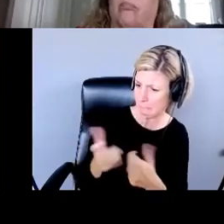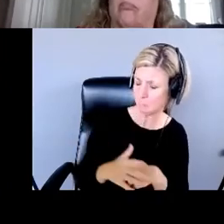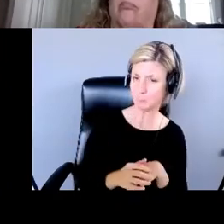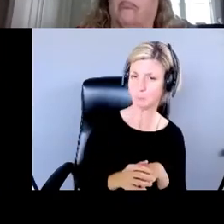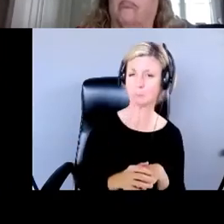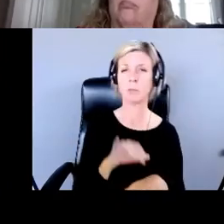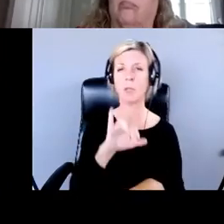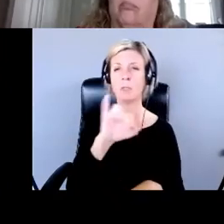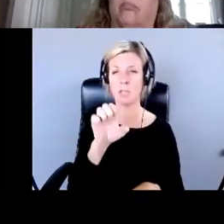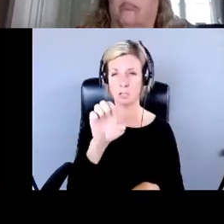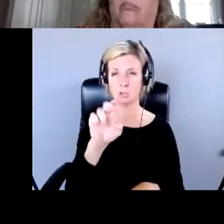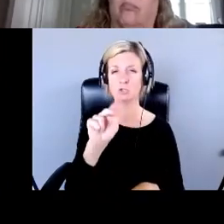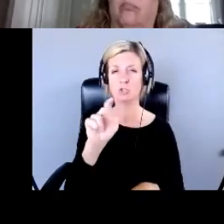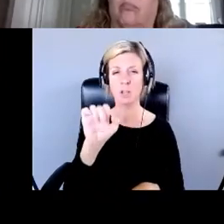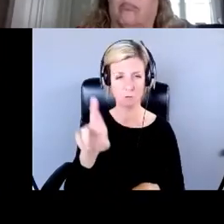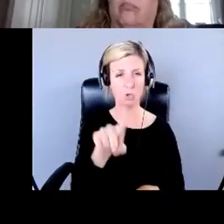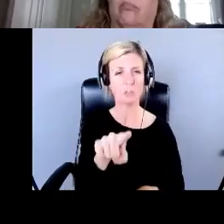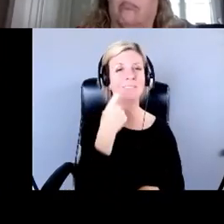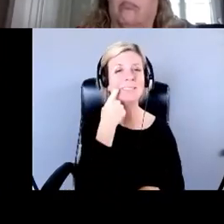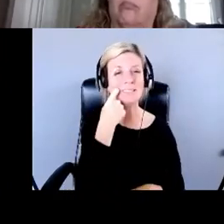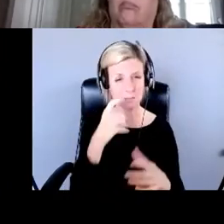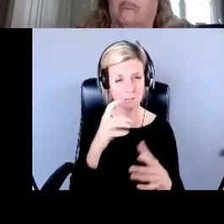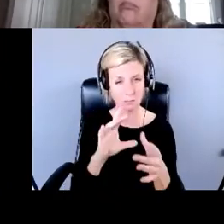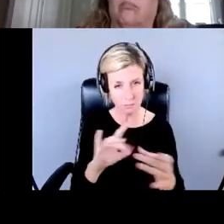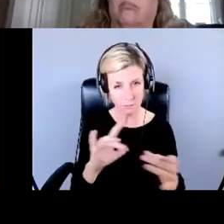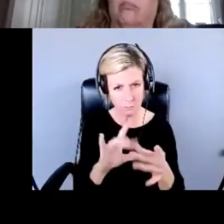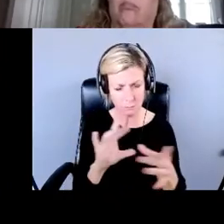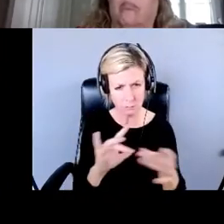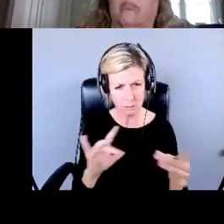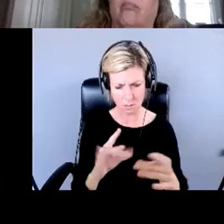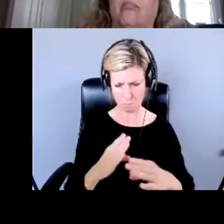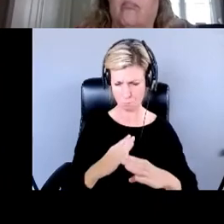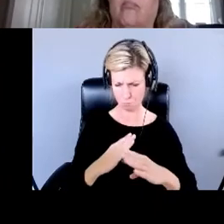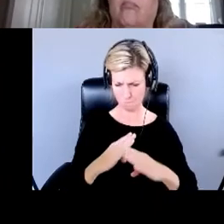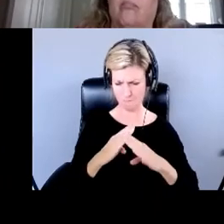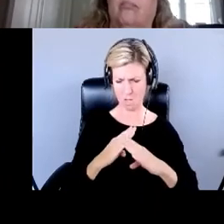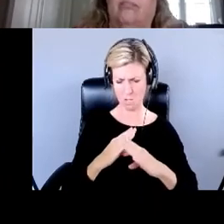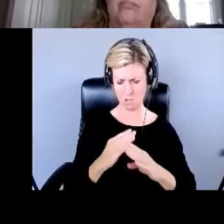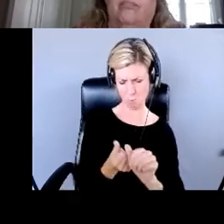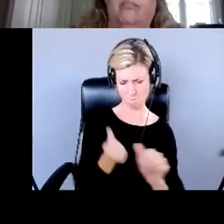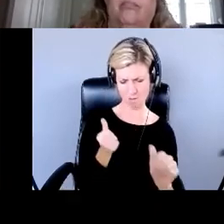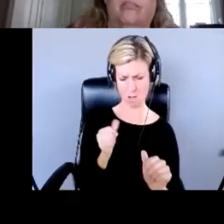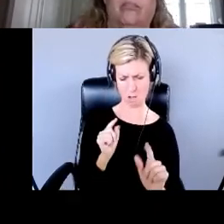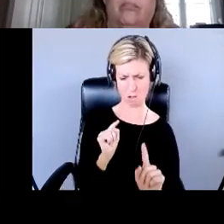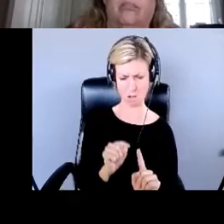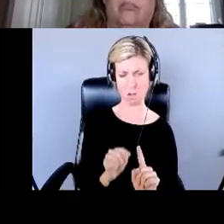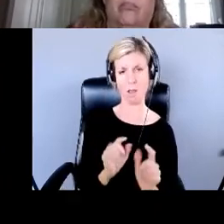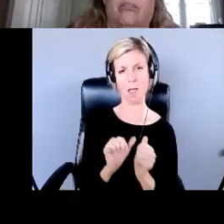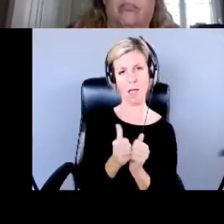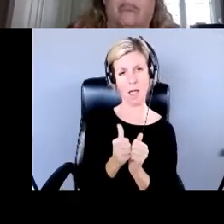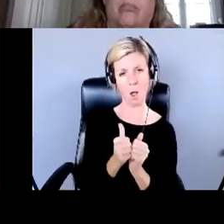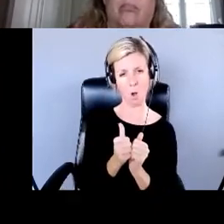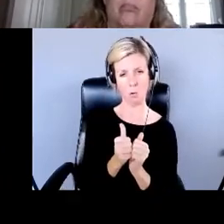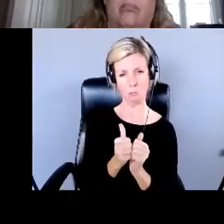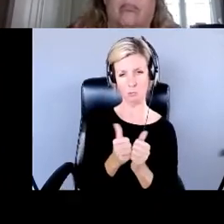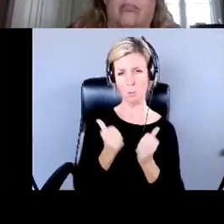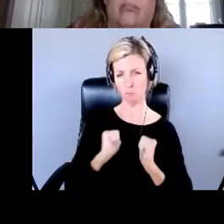a little bit about that, the preventive nature, and I was thinking, what's some really good example that people could identify with